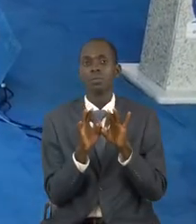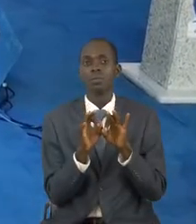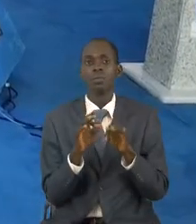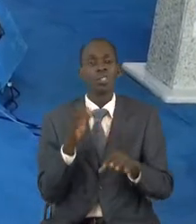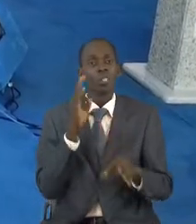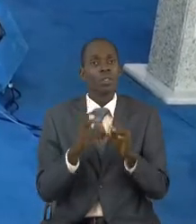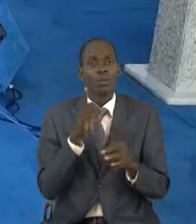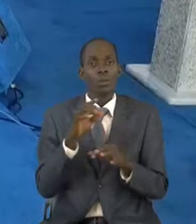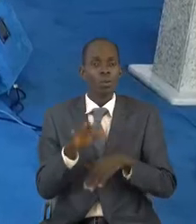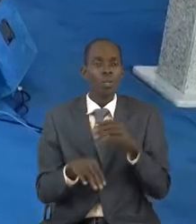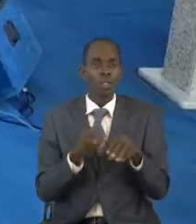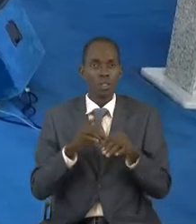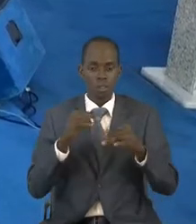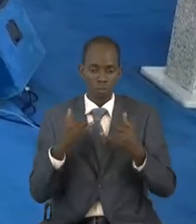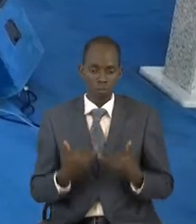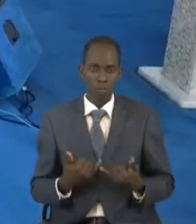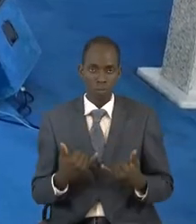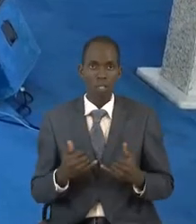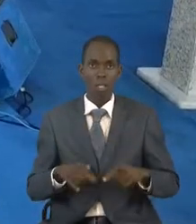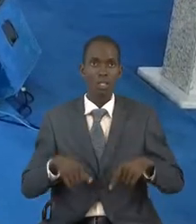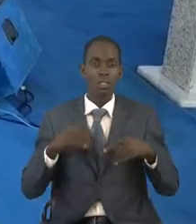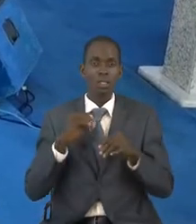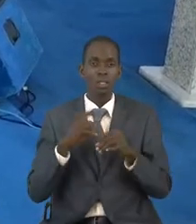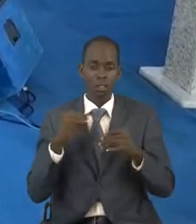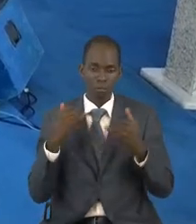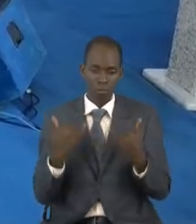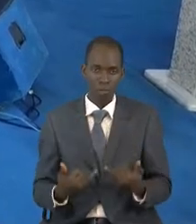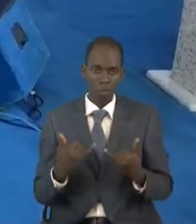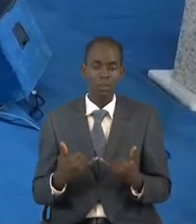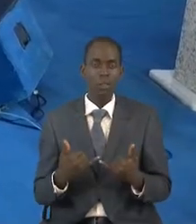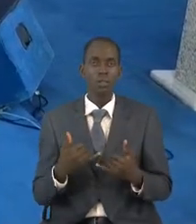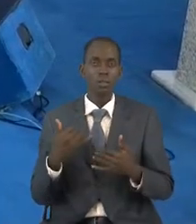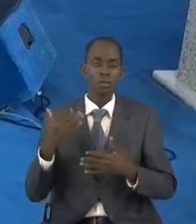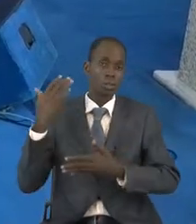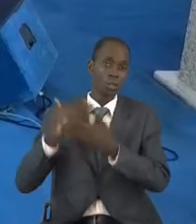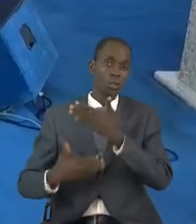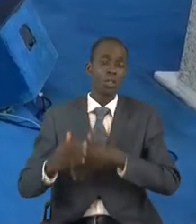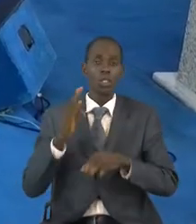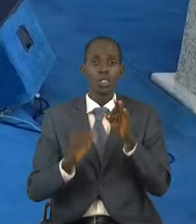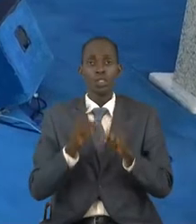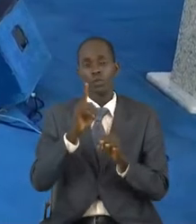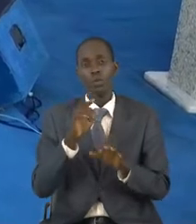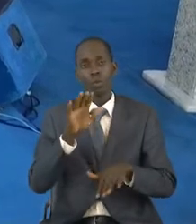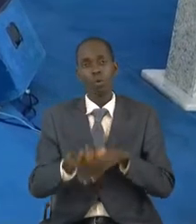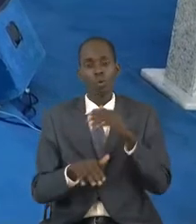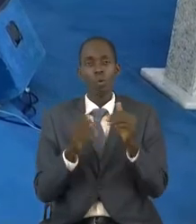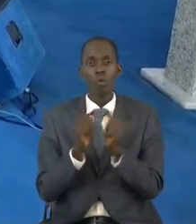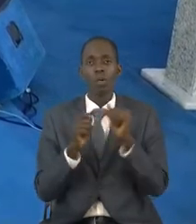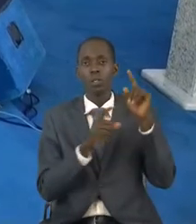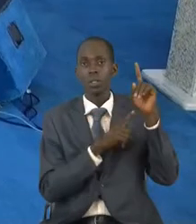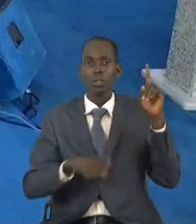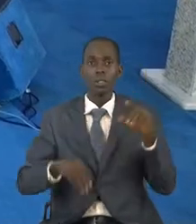present generation, in the present dispensation, when you walk with the Lord in his